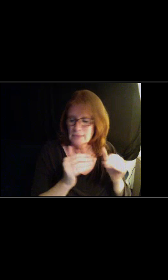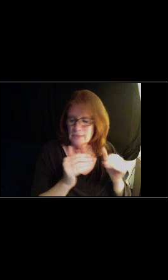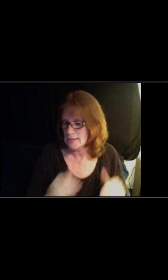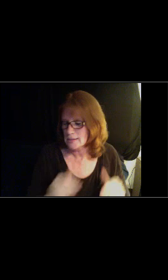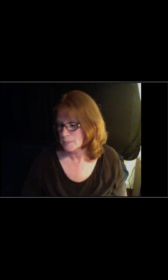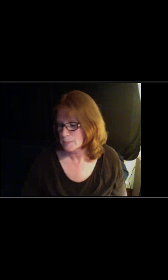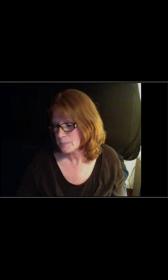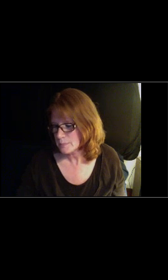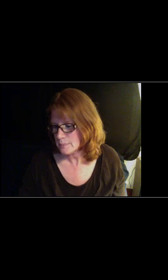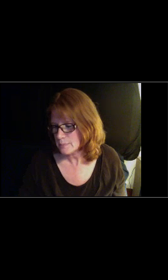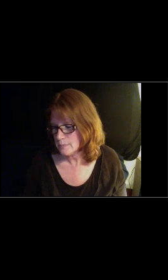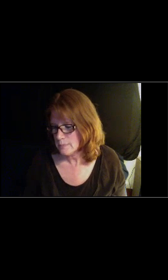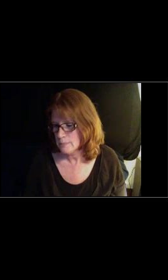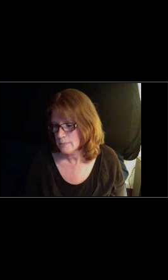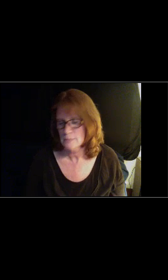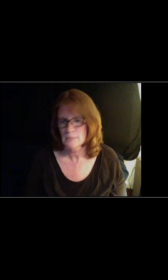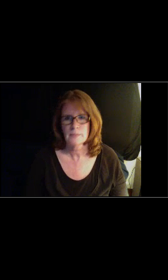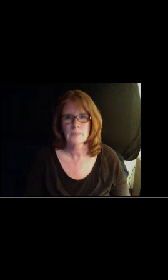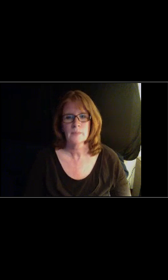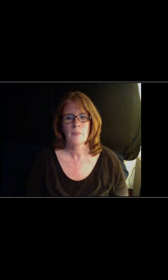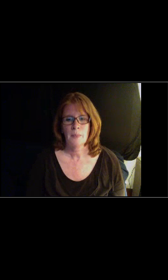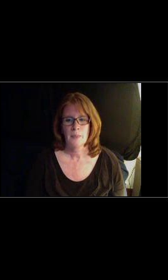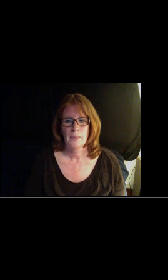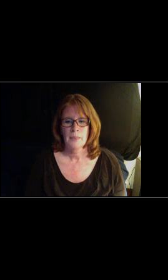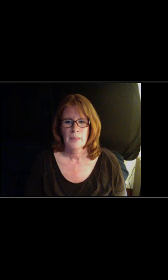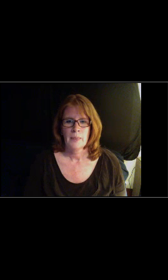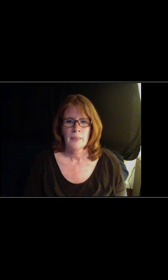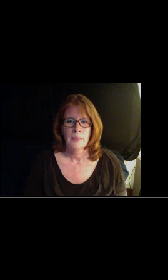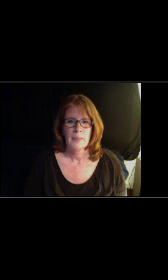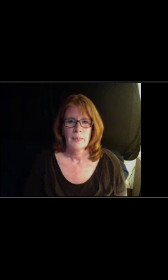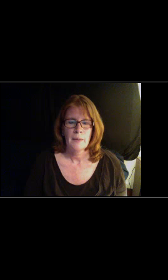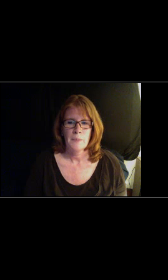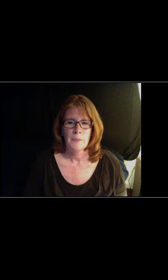evaluation. Those aren't typical words that we use for evaluative purposes.